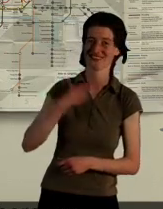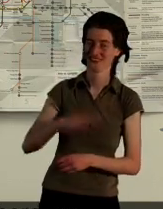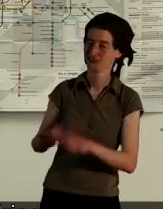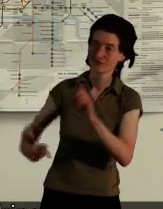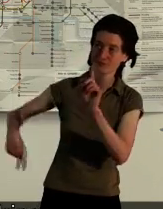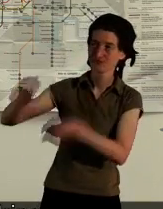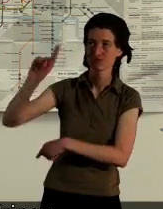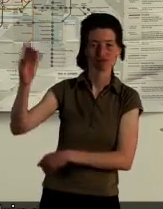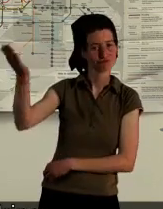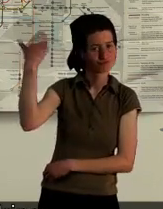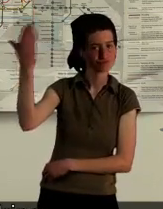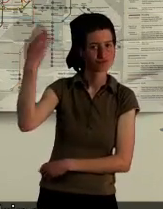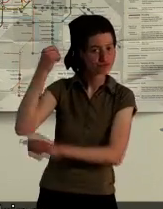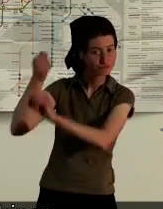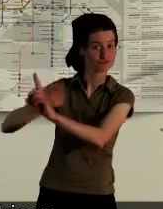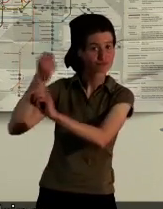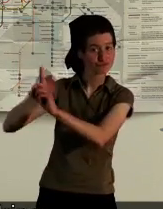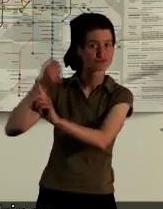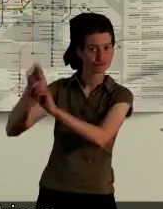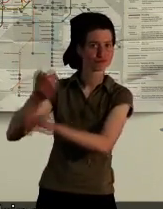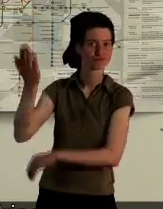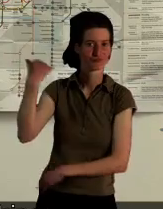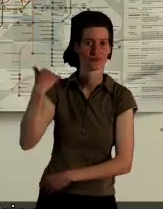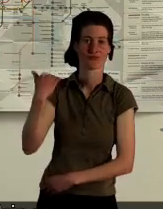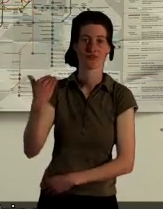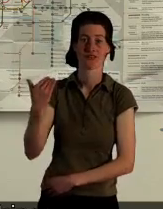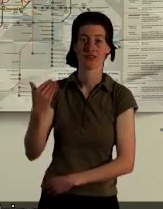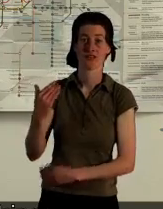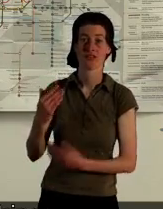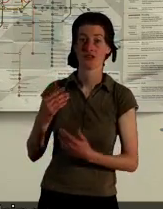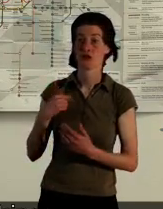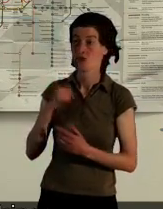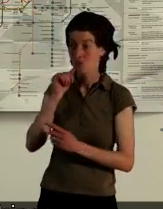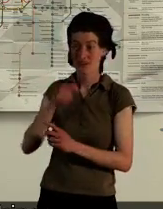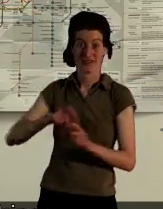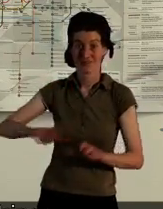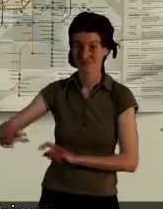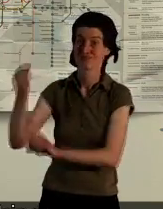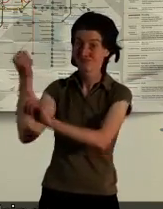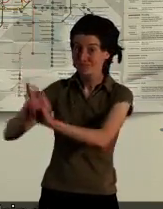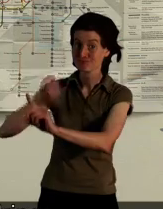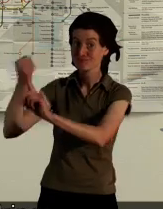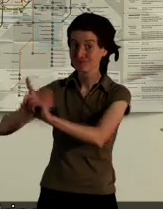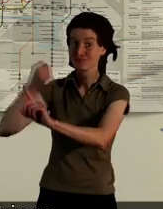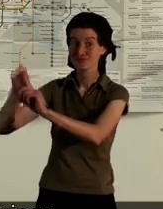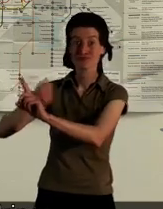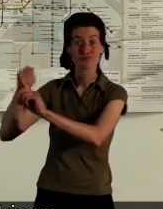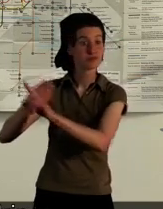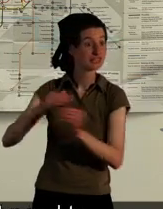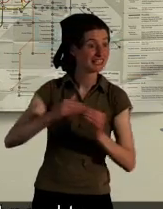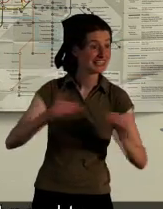but our politicians, people that hold the purse strings, still need a good kick up the